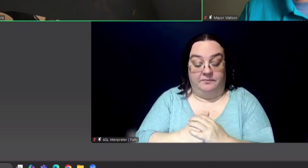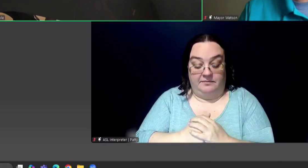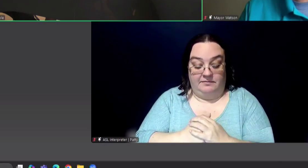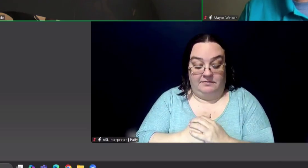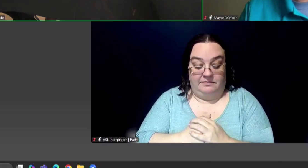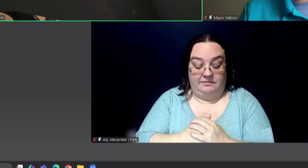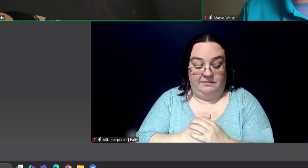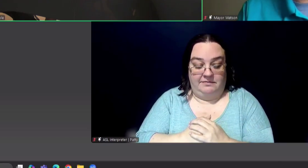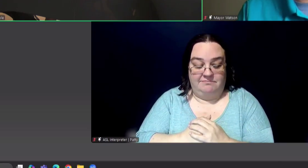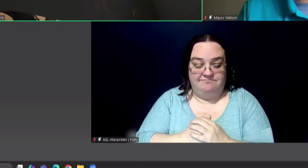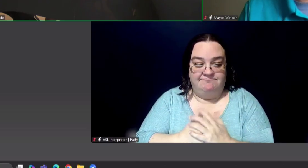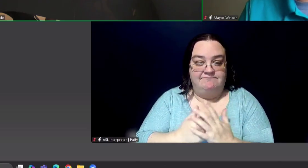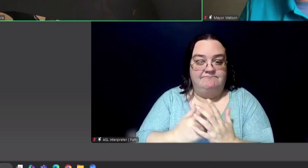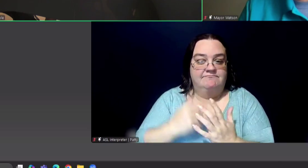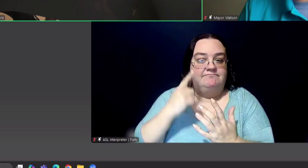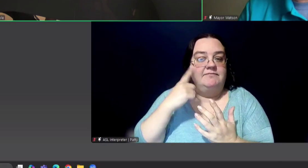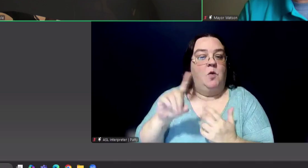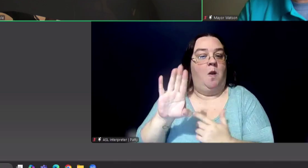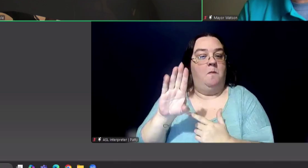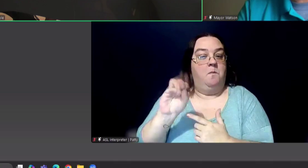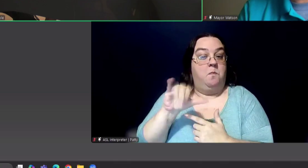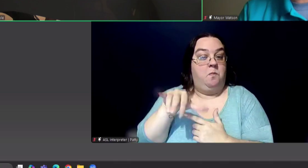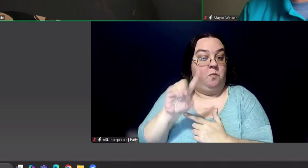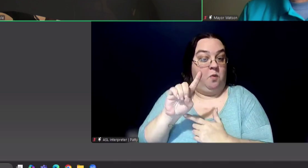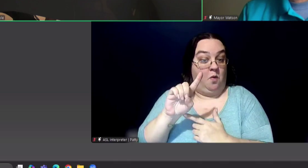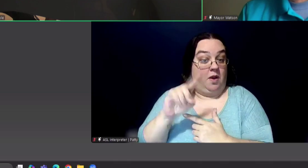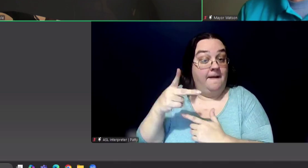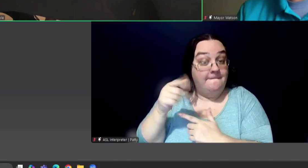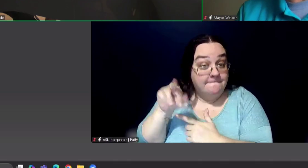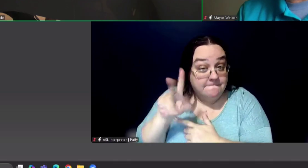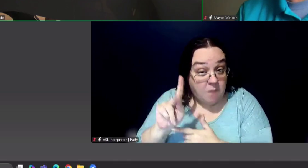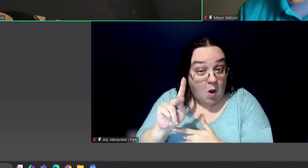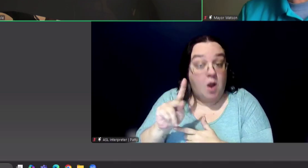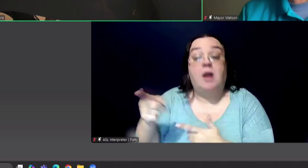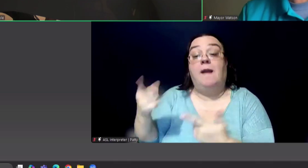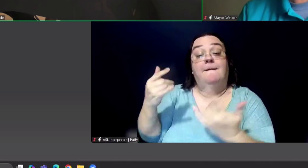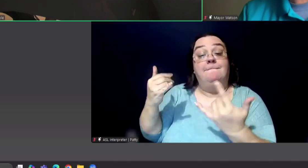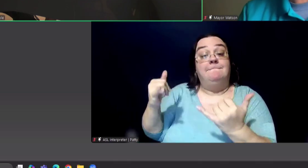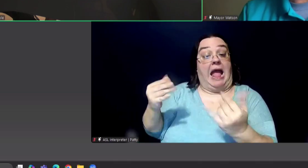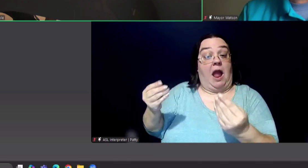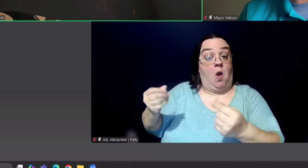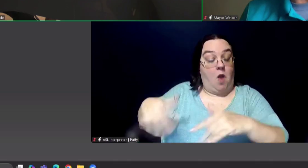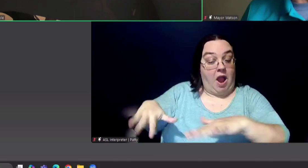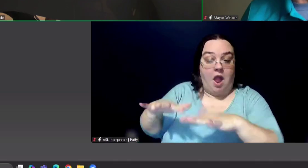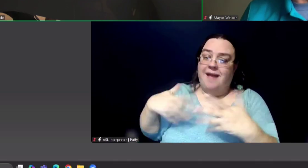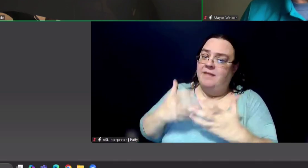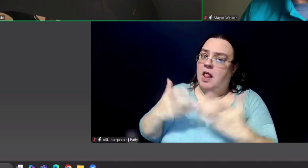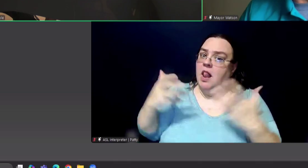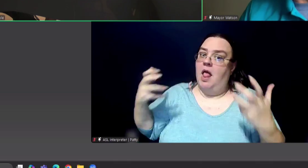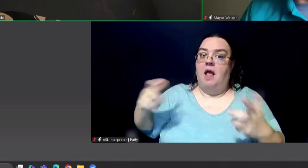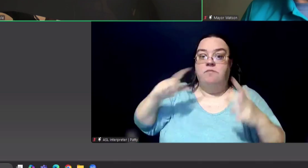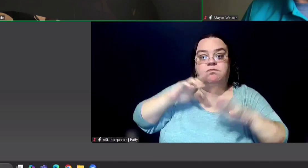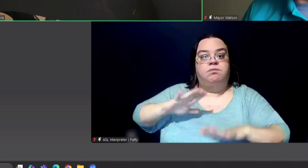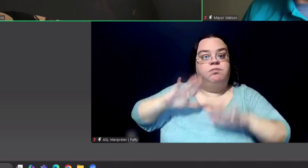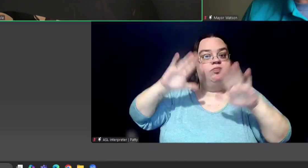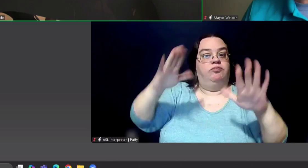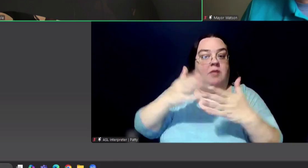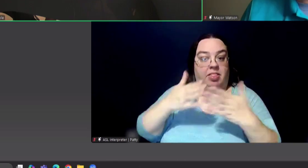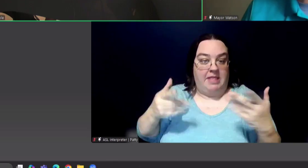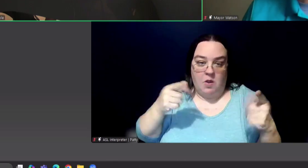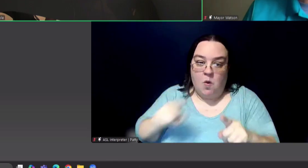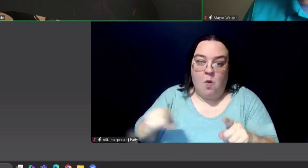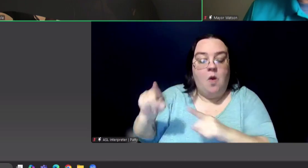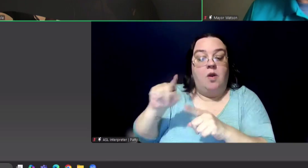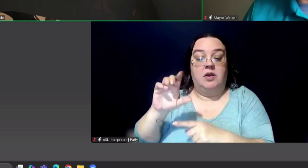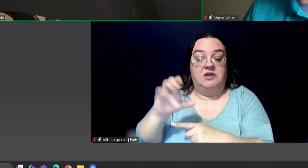for Boyd Park and the new playground. We have a lot of great things going in Cheverly, and we're excited